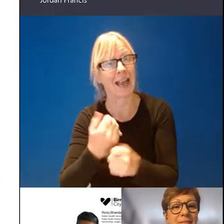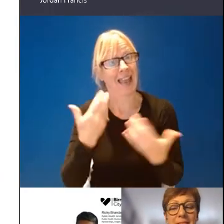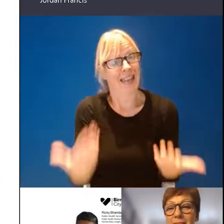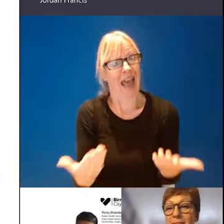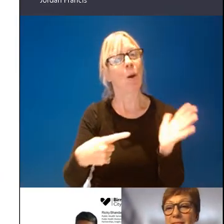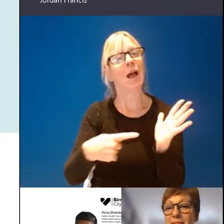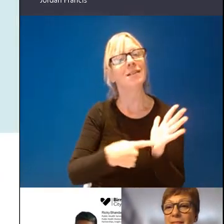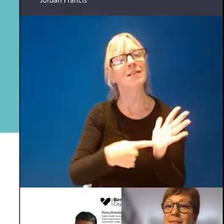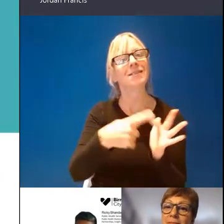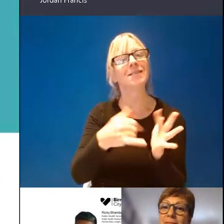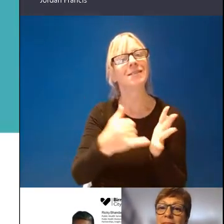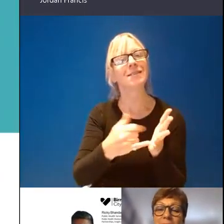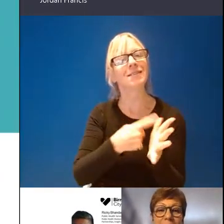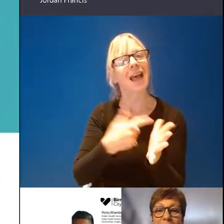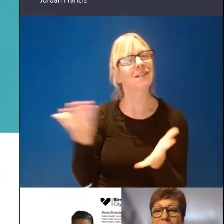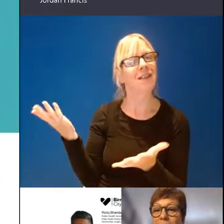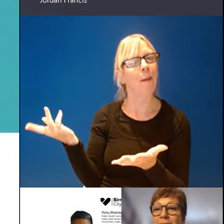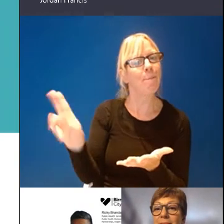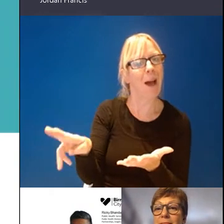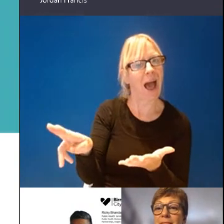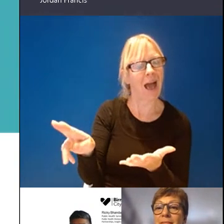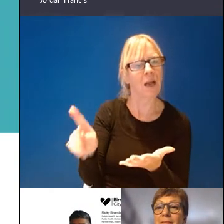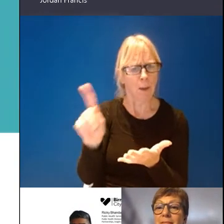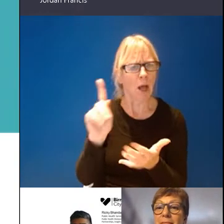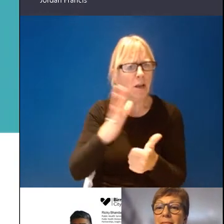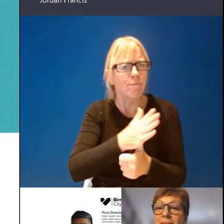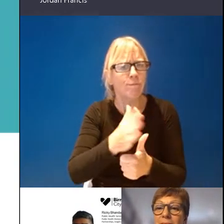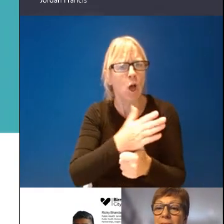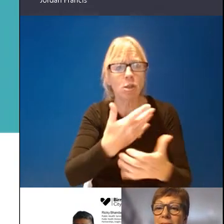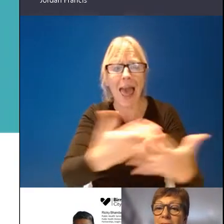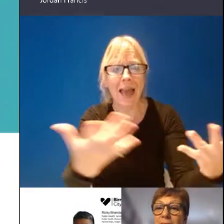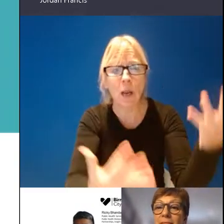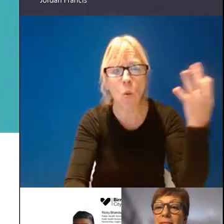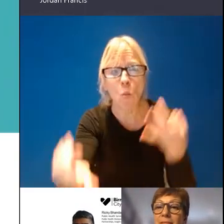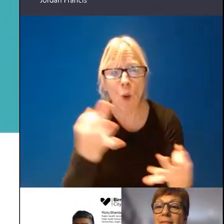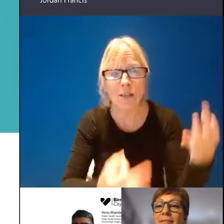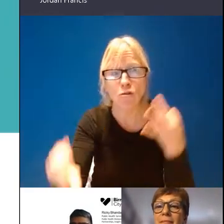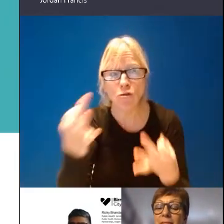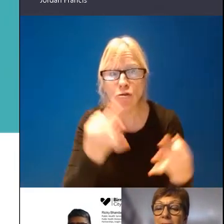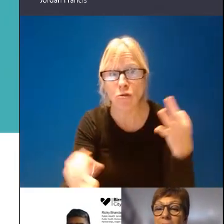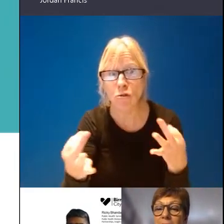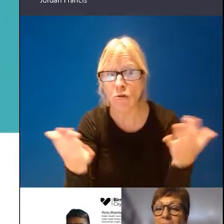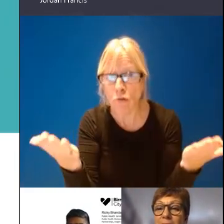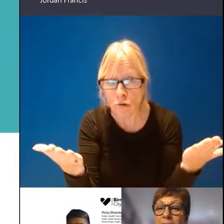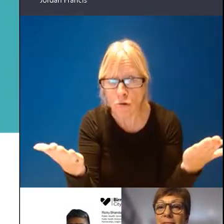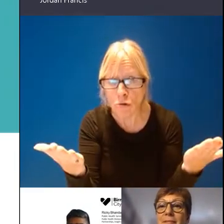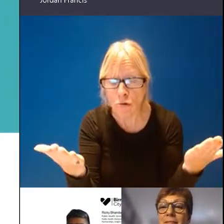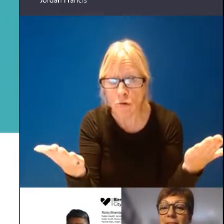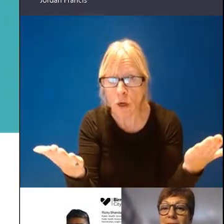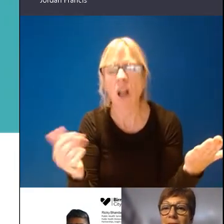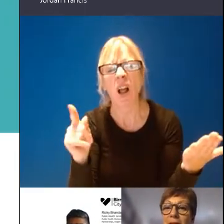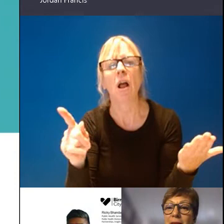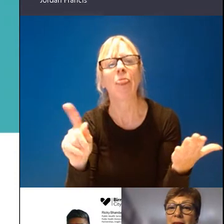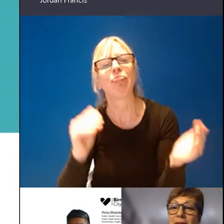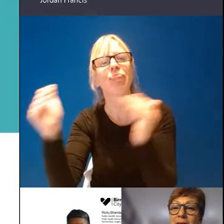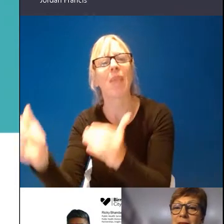Is there any questions that anybody want to raise at here before we go into Menti?